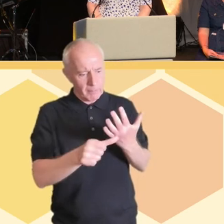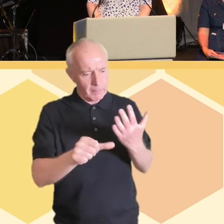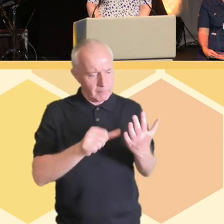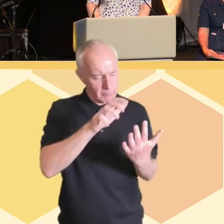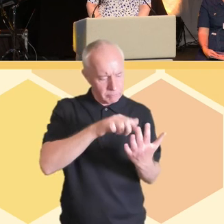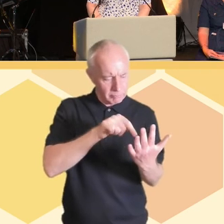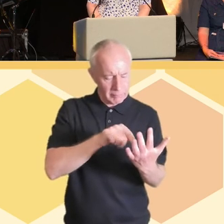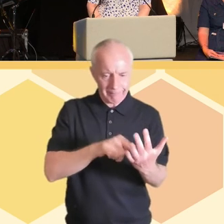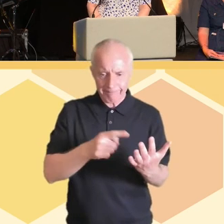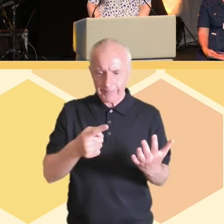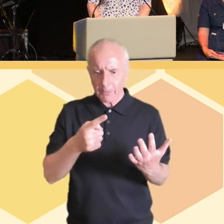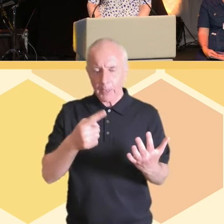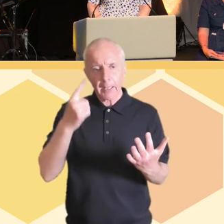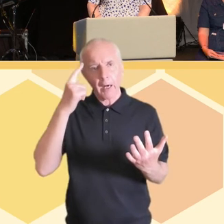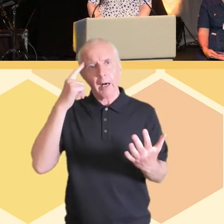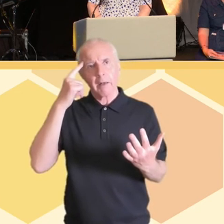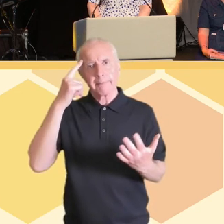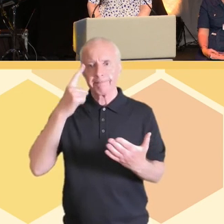different conclusions.